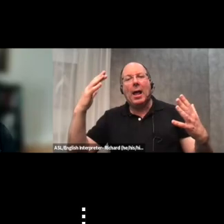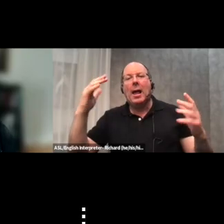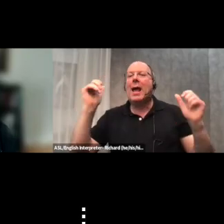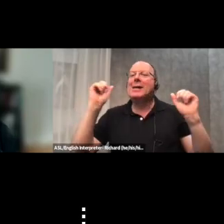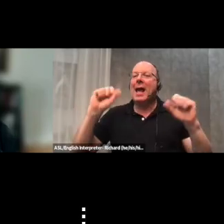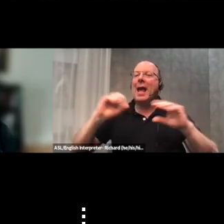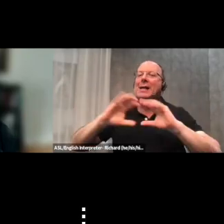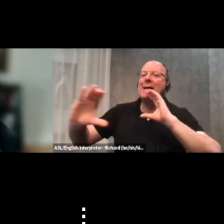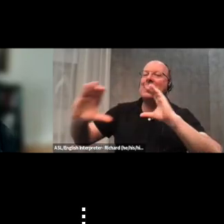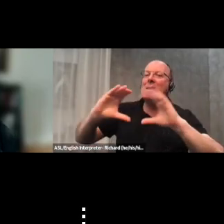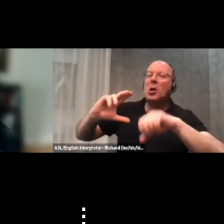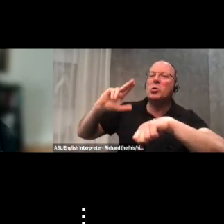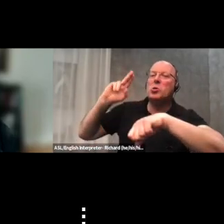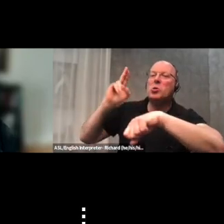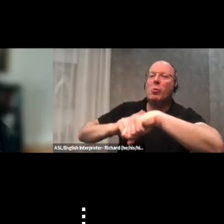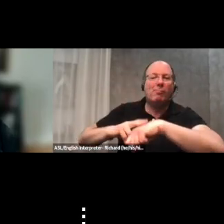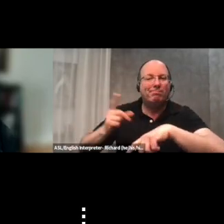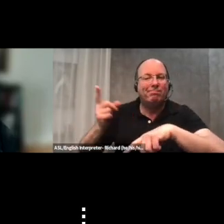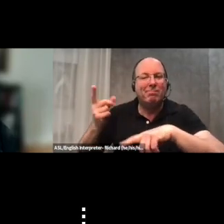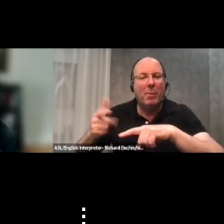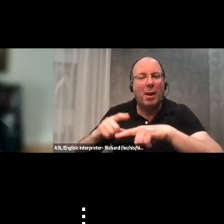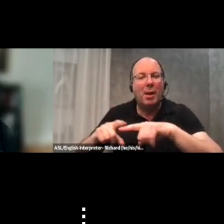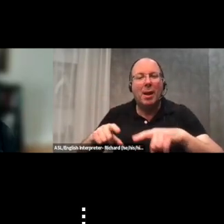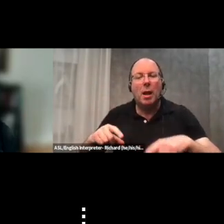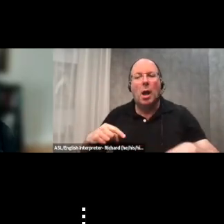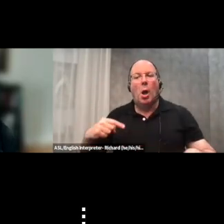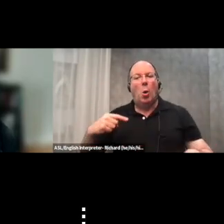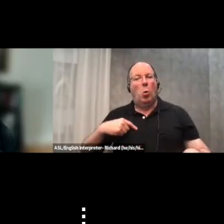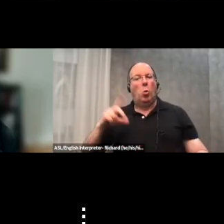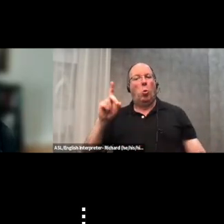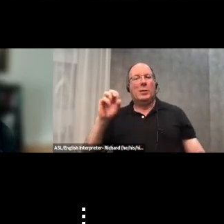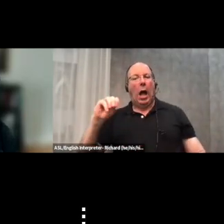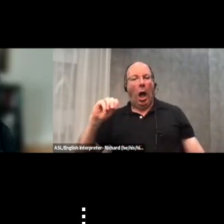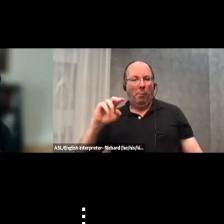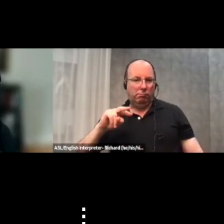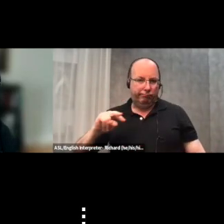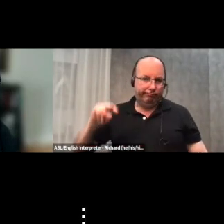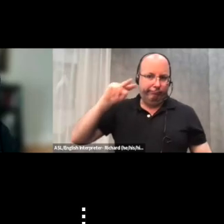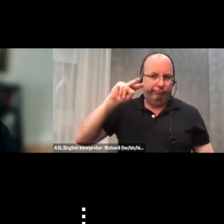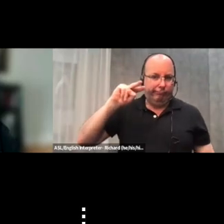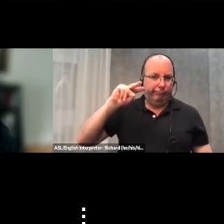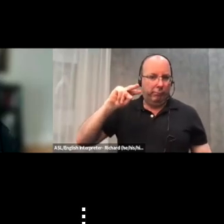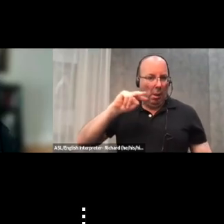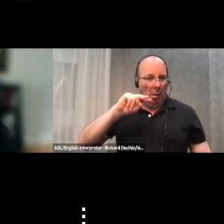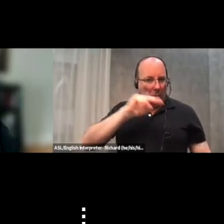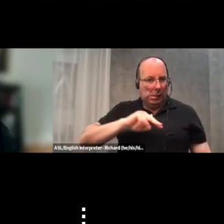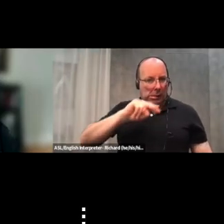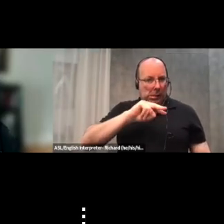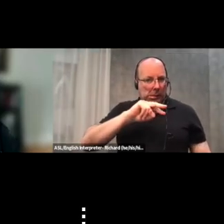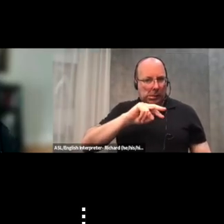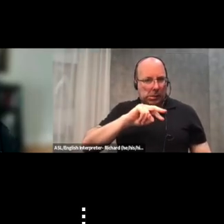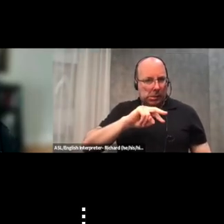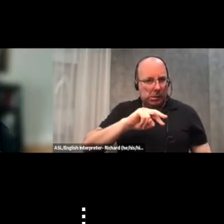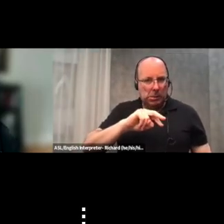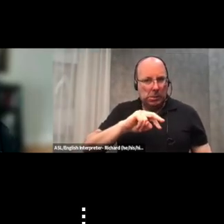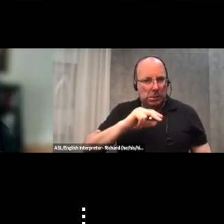communicate normally or at all. And it's up to the dom to make the call to stop if they feel that somebody's